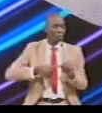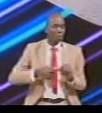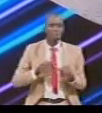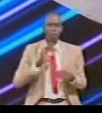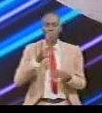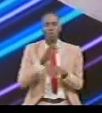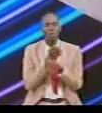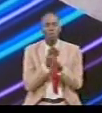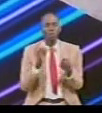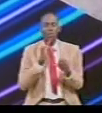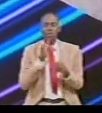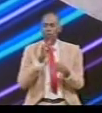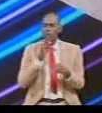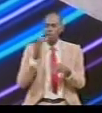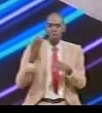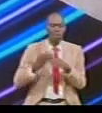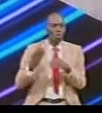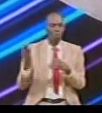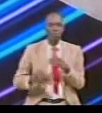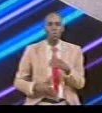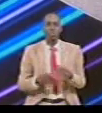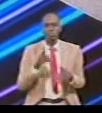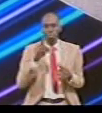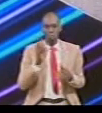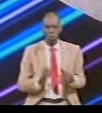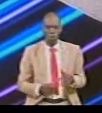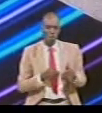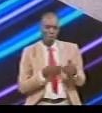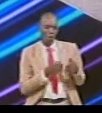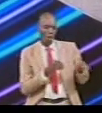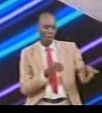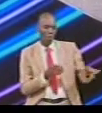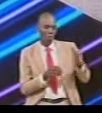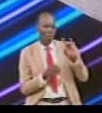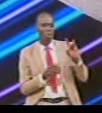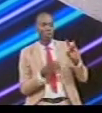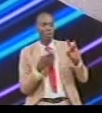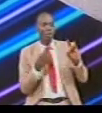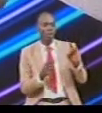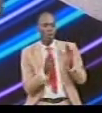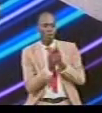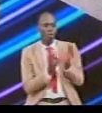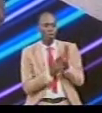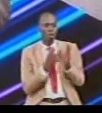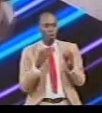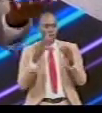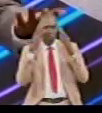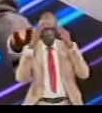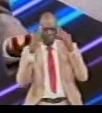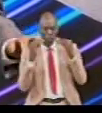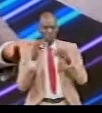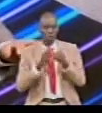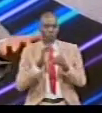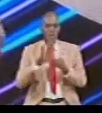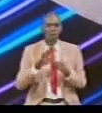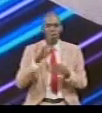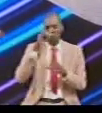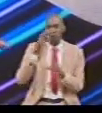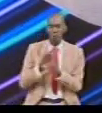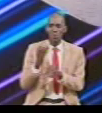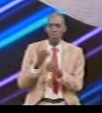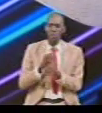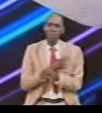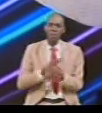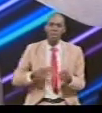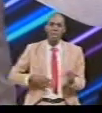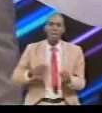You must add the law of Moses to your faith in Christ. And they were being confused, and